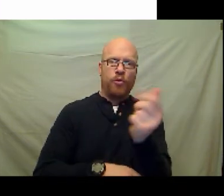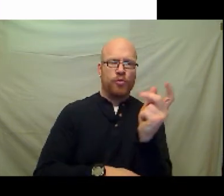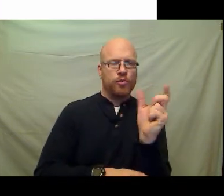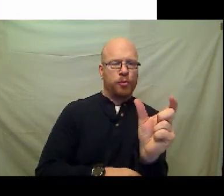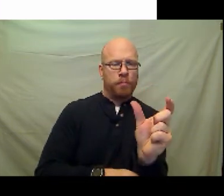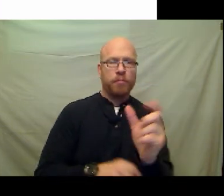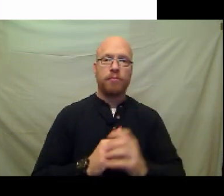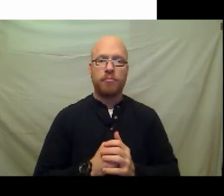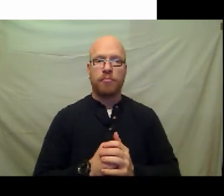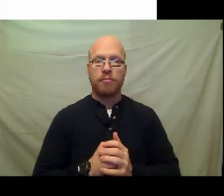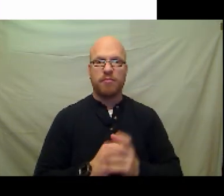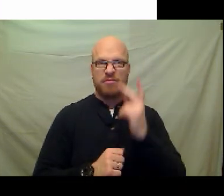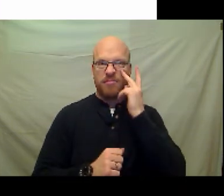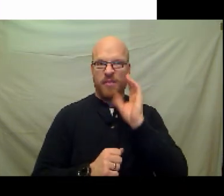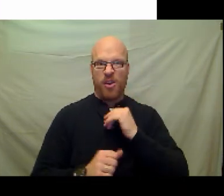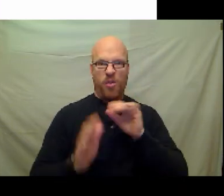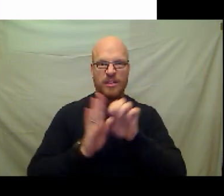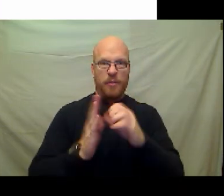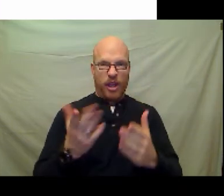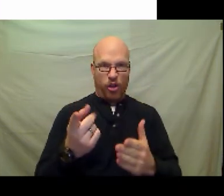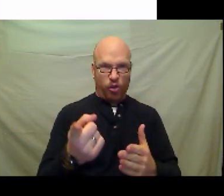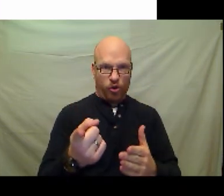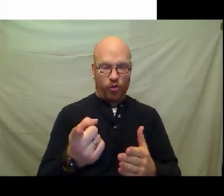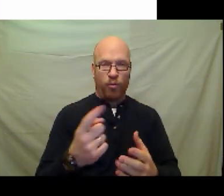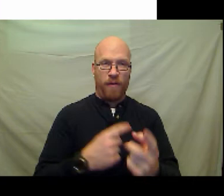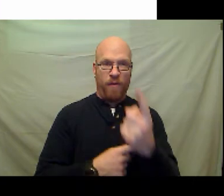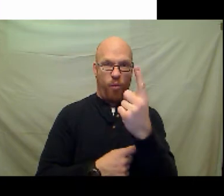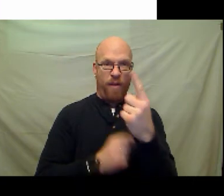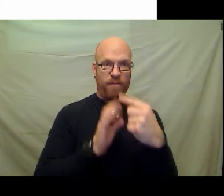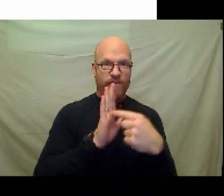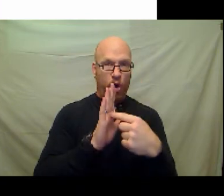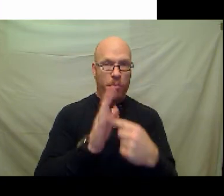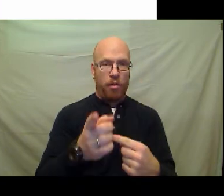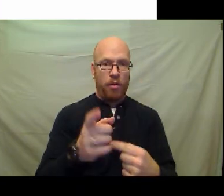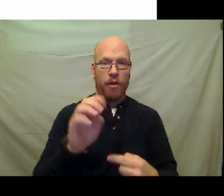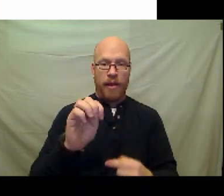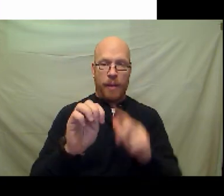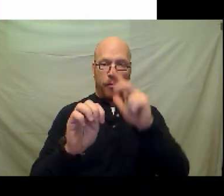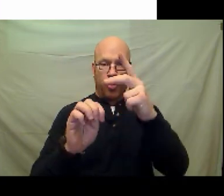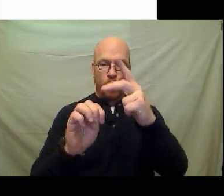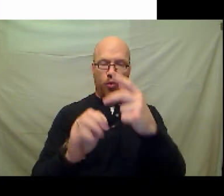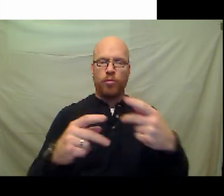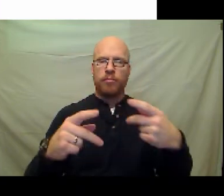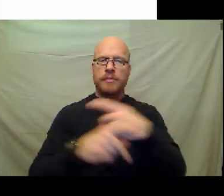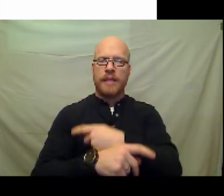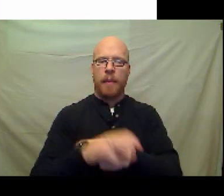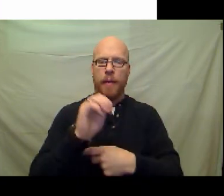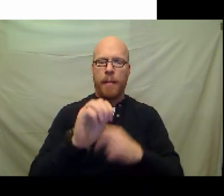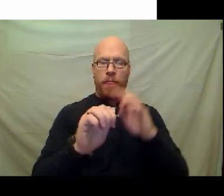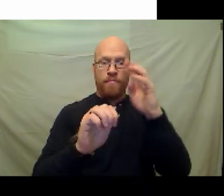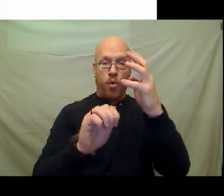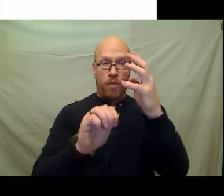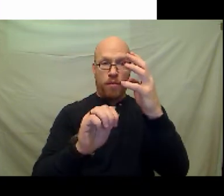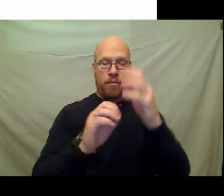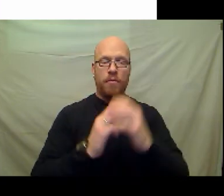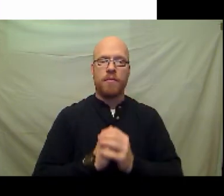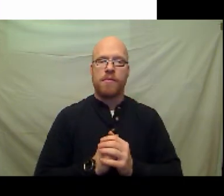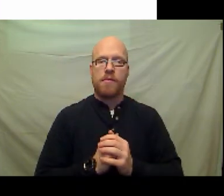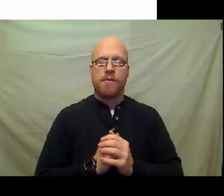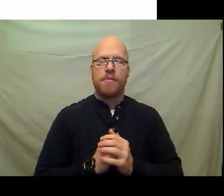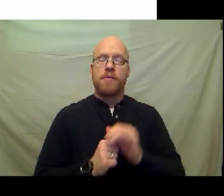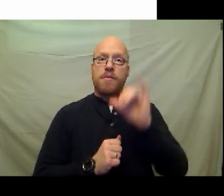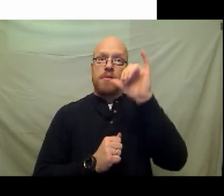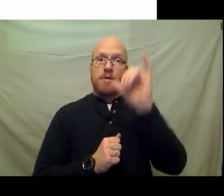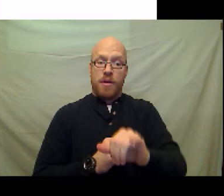term with another term. We have our examples right here in front of us. The one has one variable, m